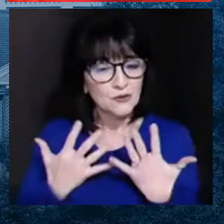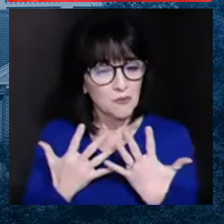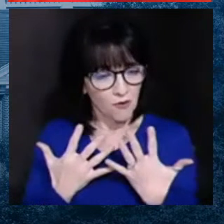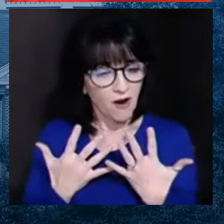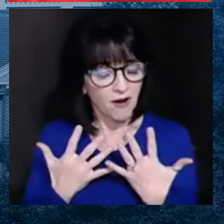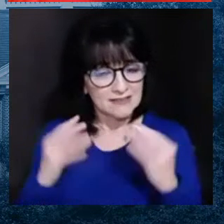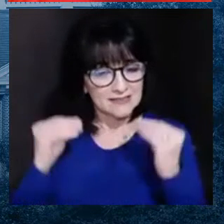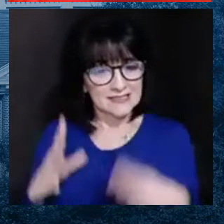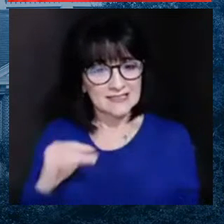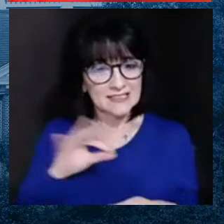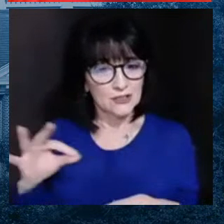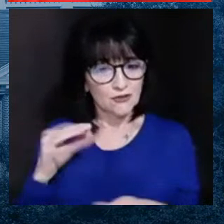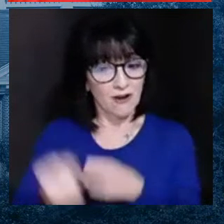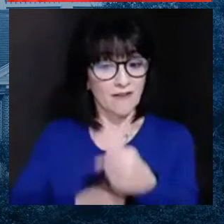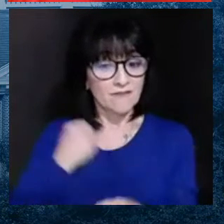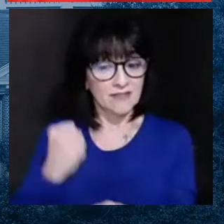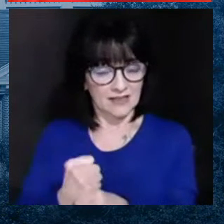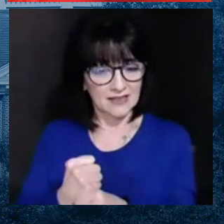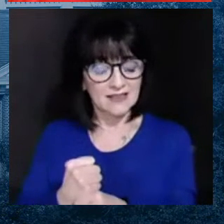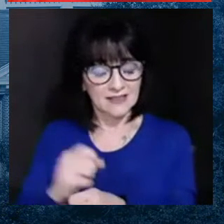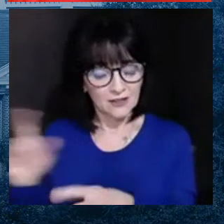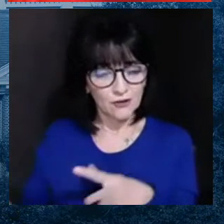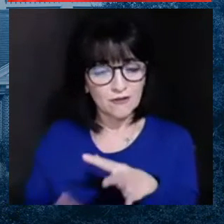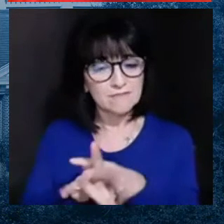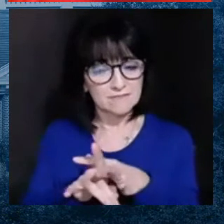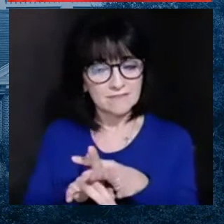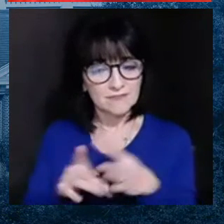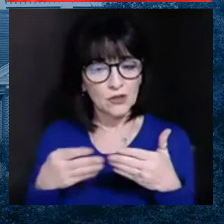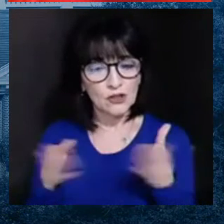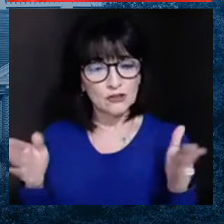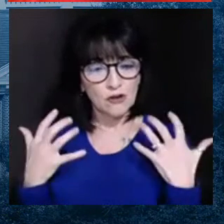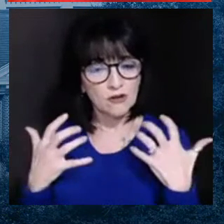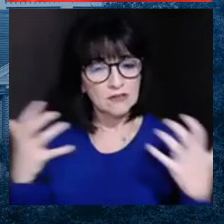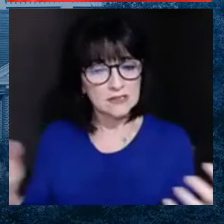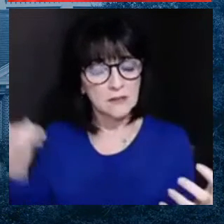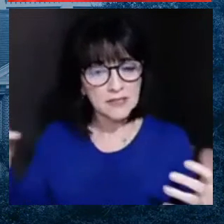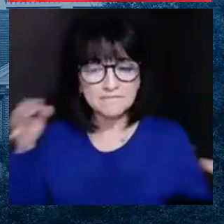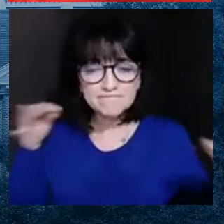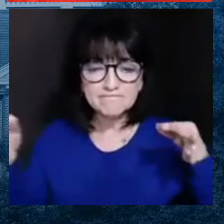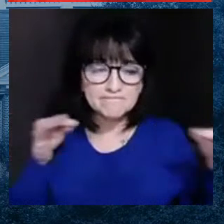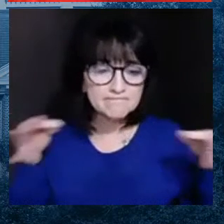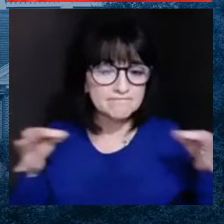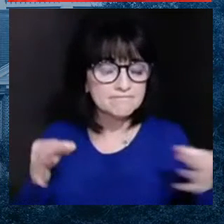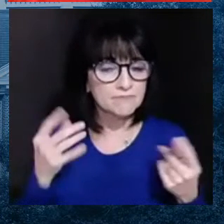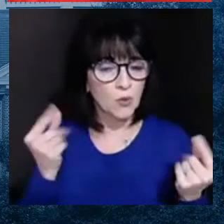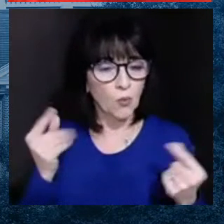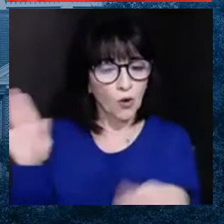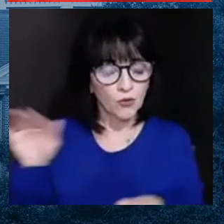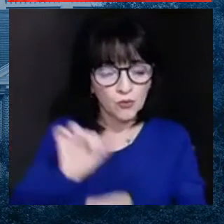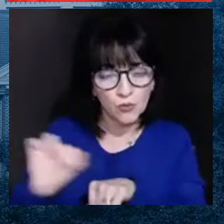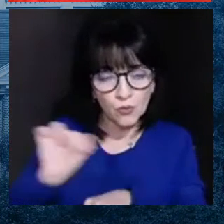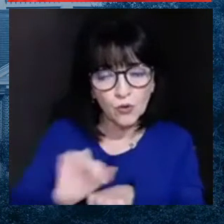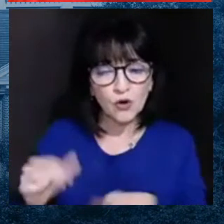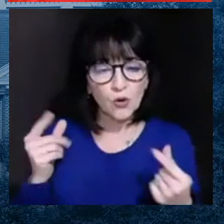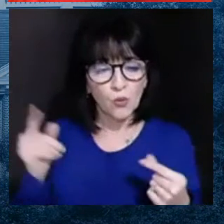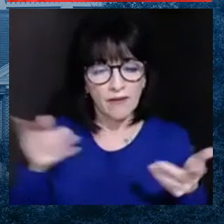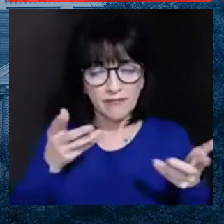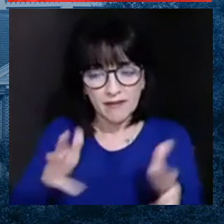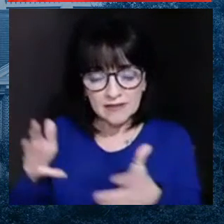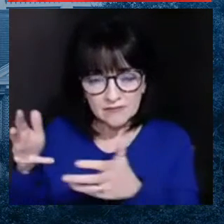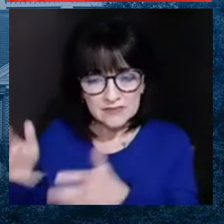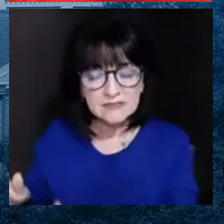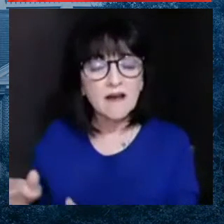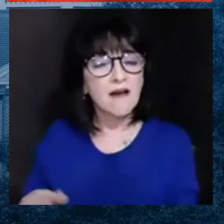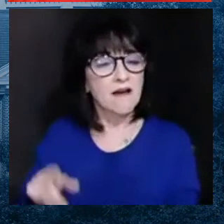comes to the General Assembly and shares their story and tells us what they've done in the school that has made them the Teacher